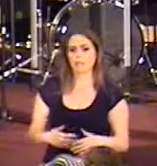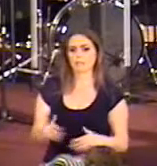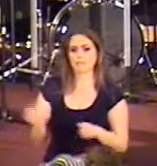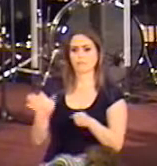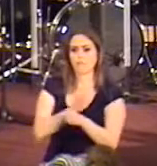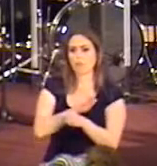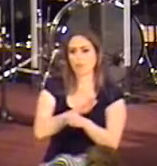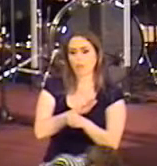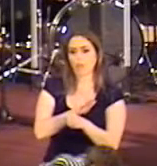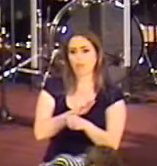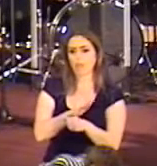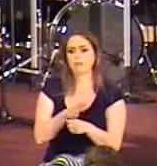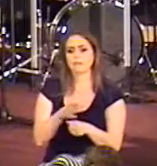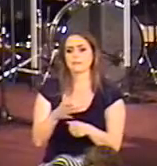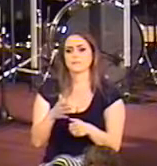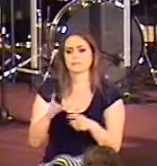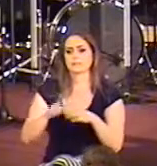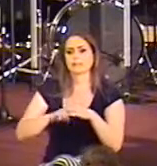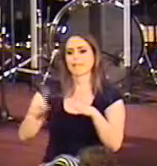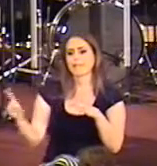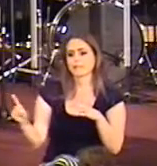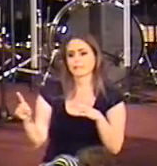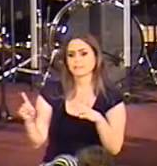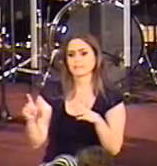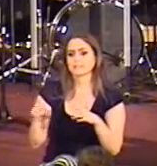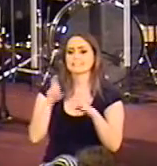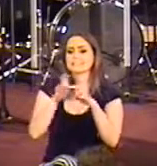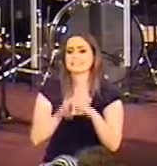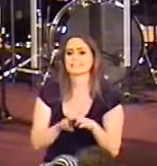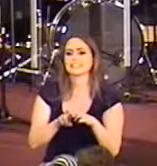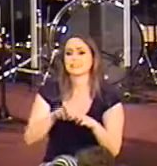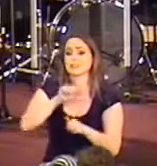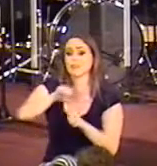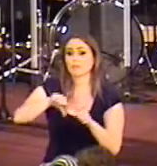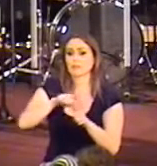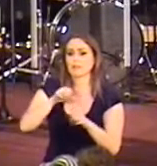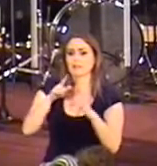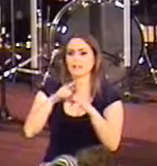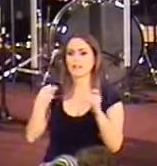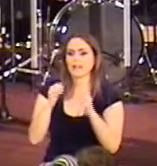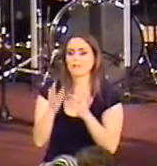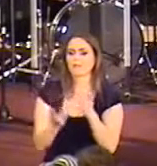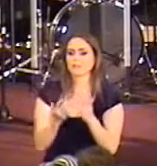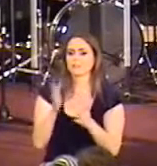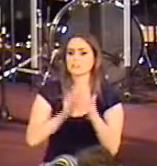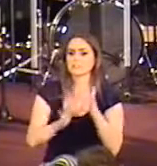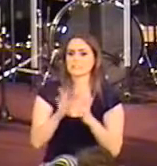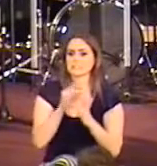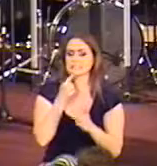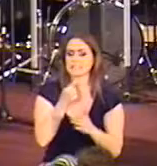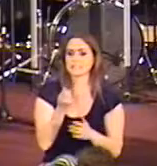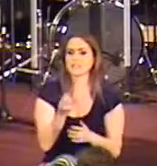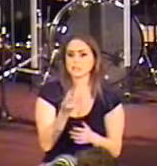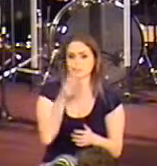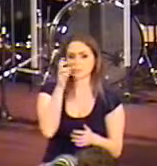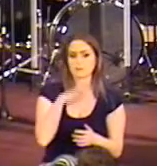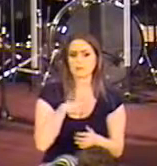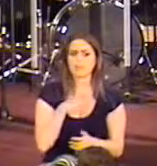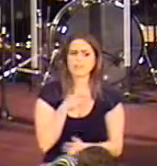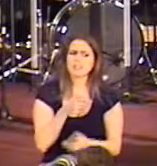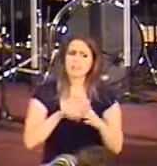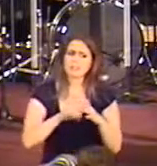leaving. And now they're sitting around the campfire. And Jesus says to the 12, and maybe a few more, are you going to leave